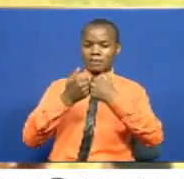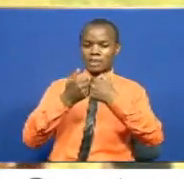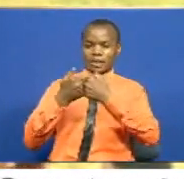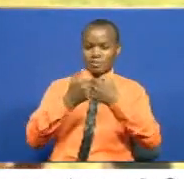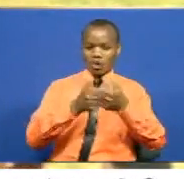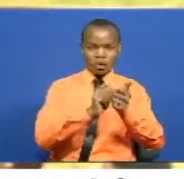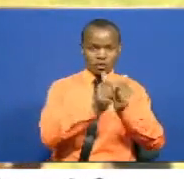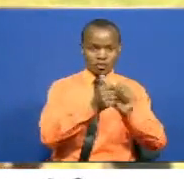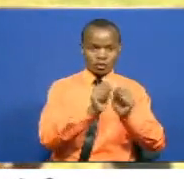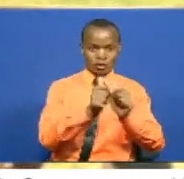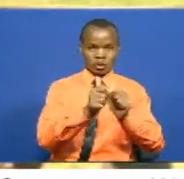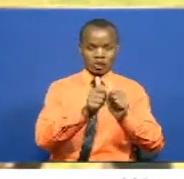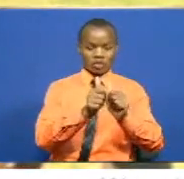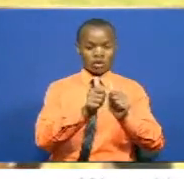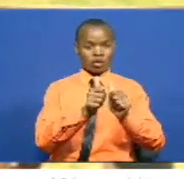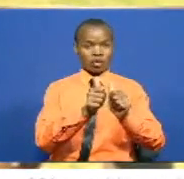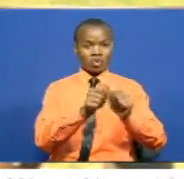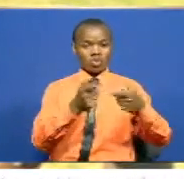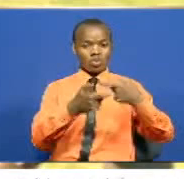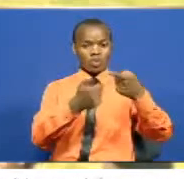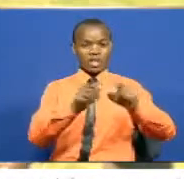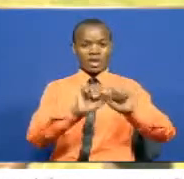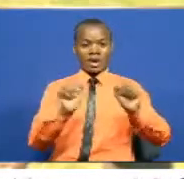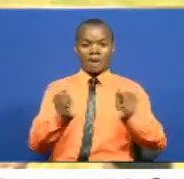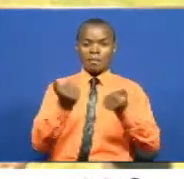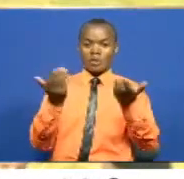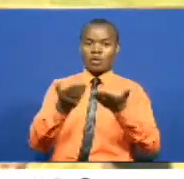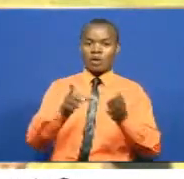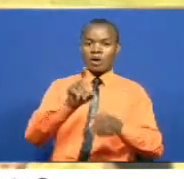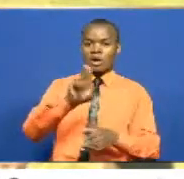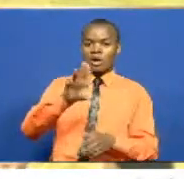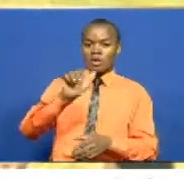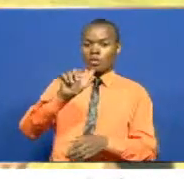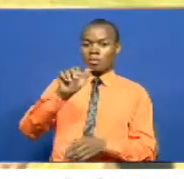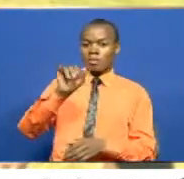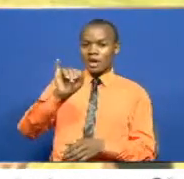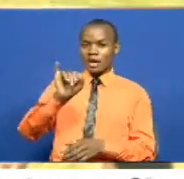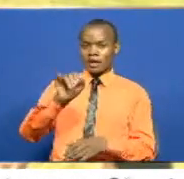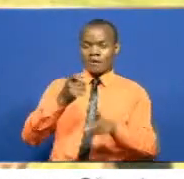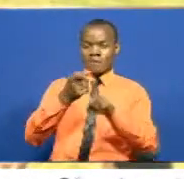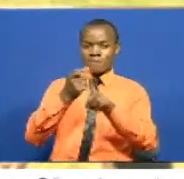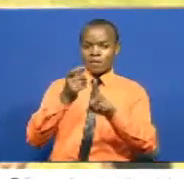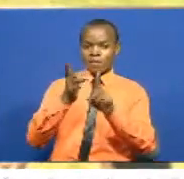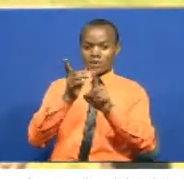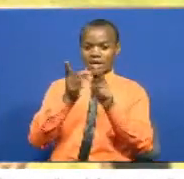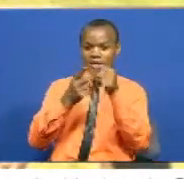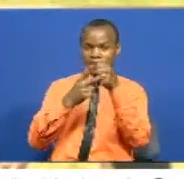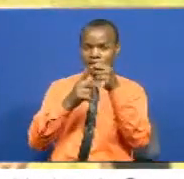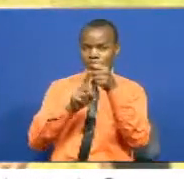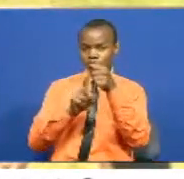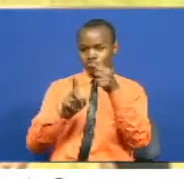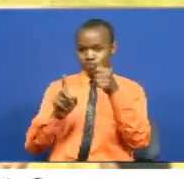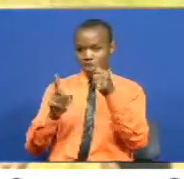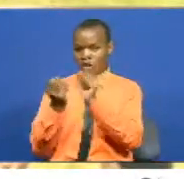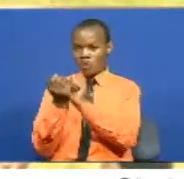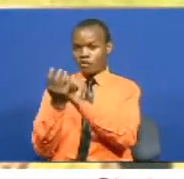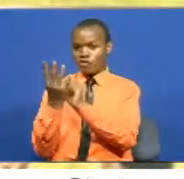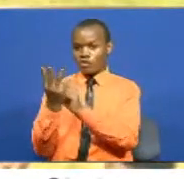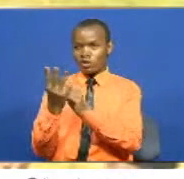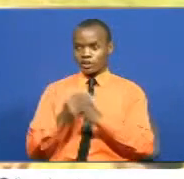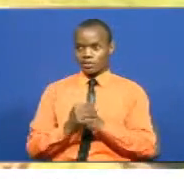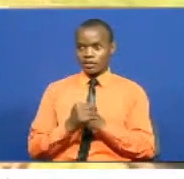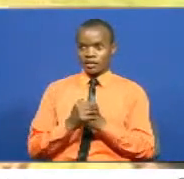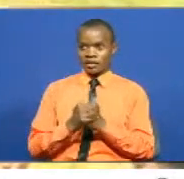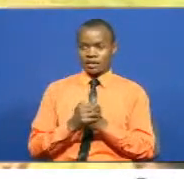of qualification that will be held in Dubai starting 7th to 14th of this month. Remember, there'll be second, third,